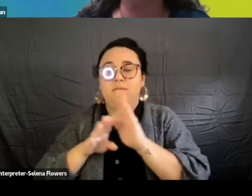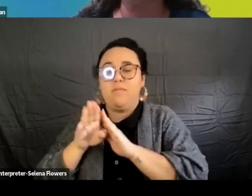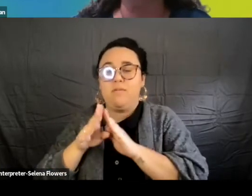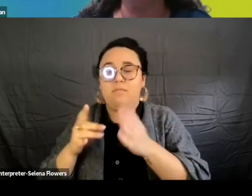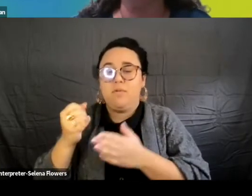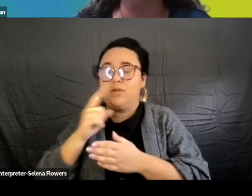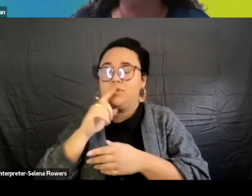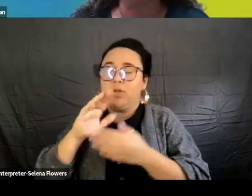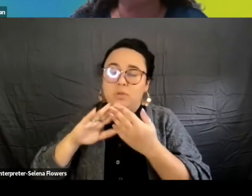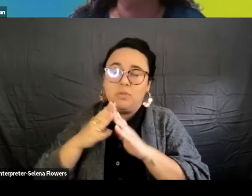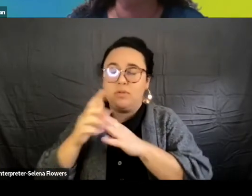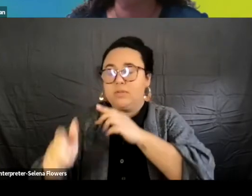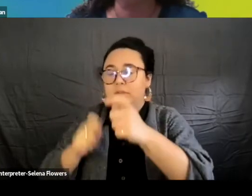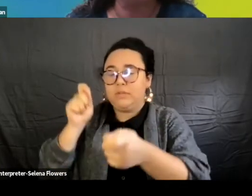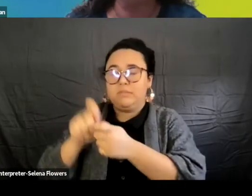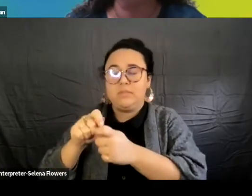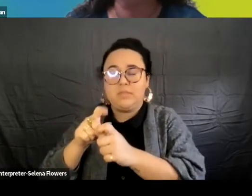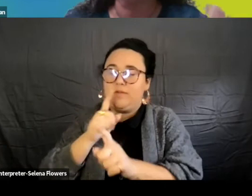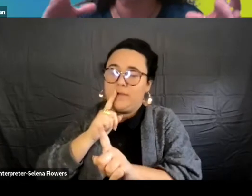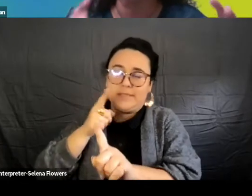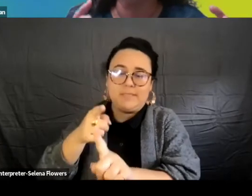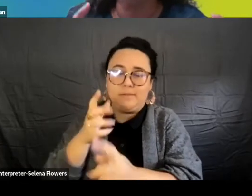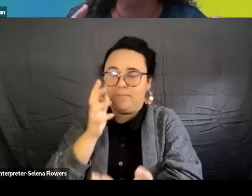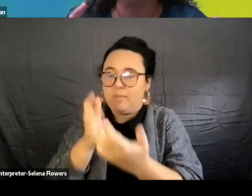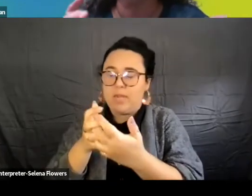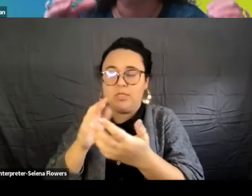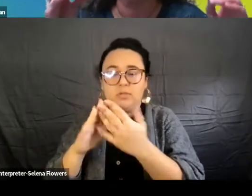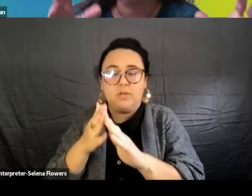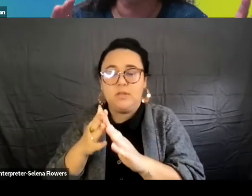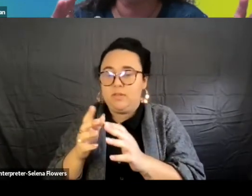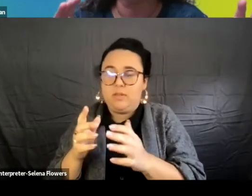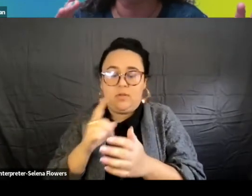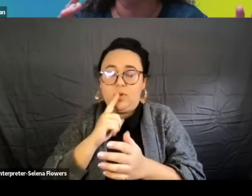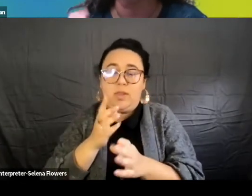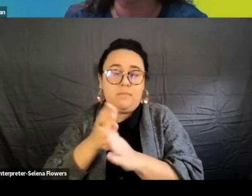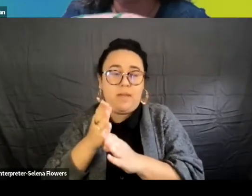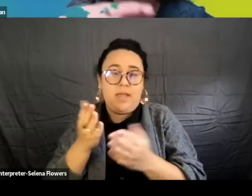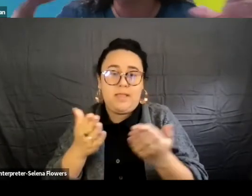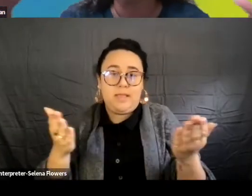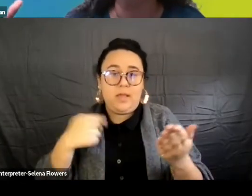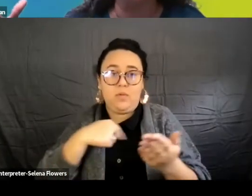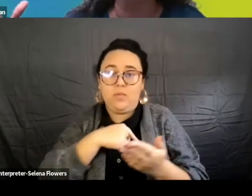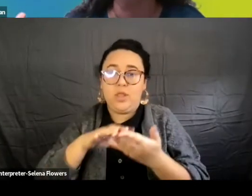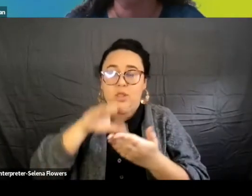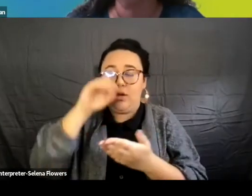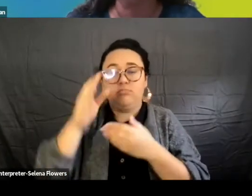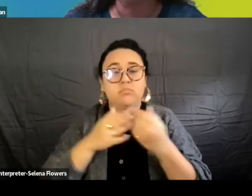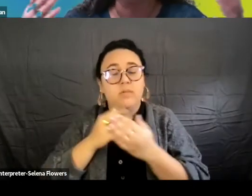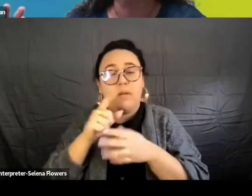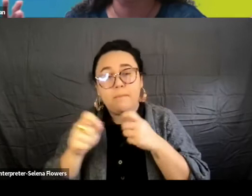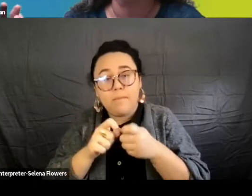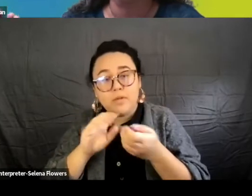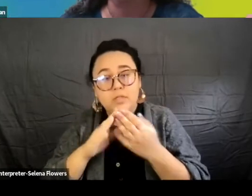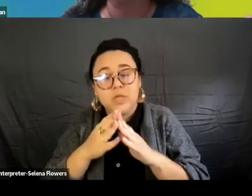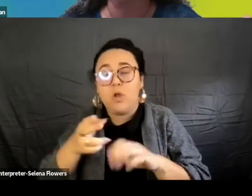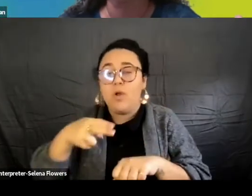think that's the main takeaway, whether it's within a particular city or nationally. This